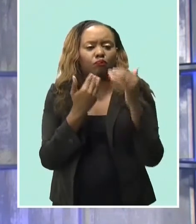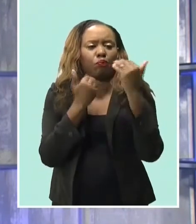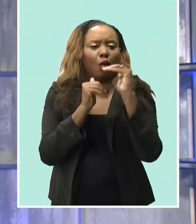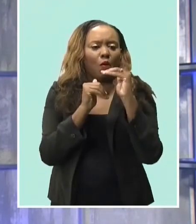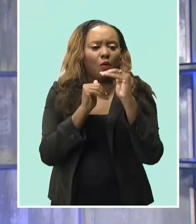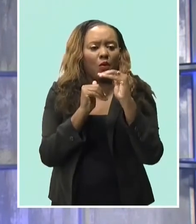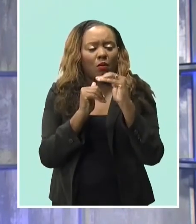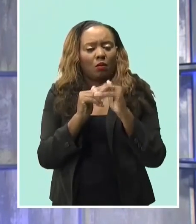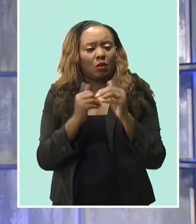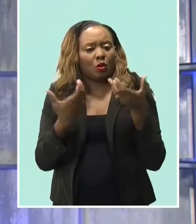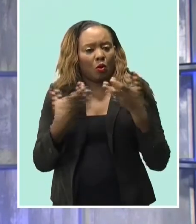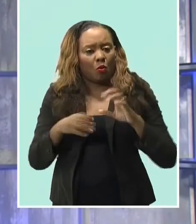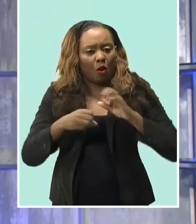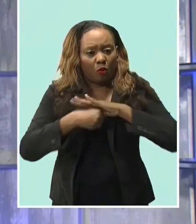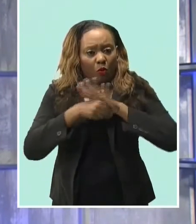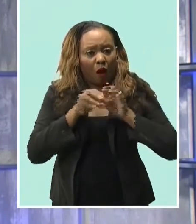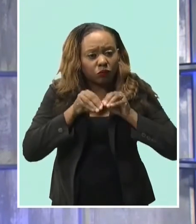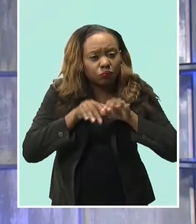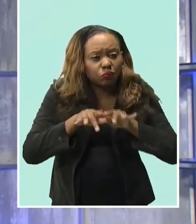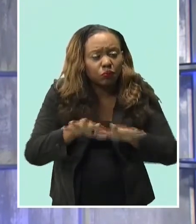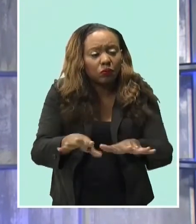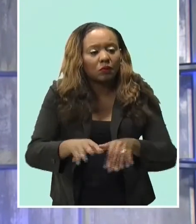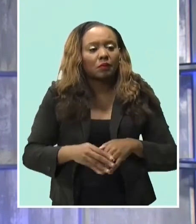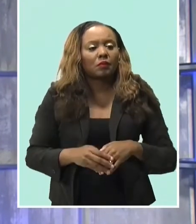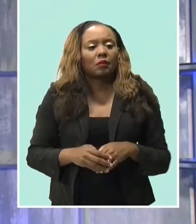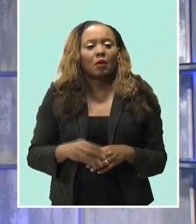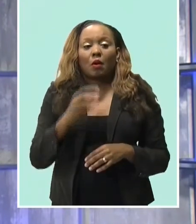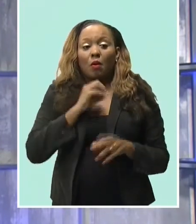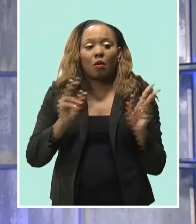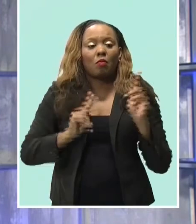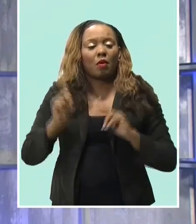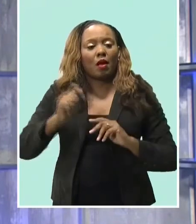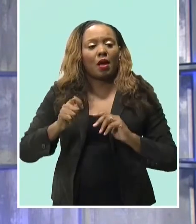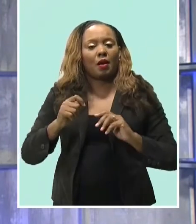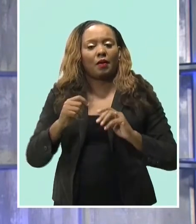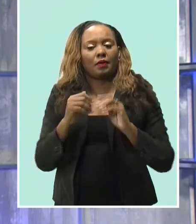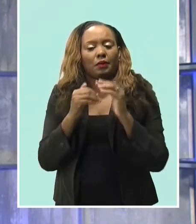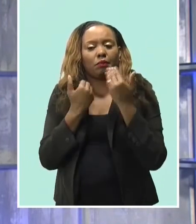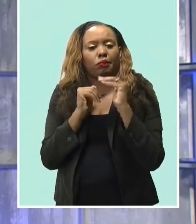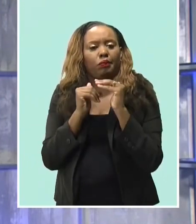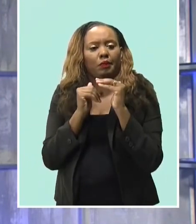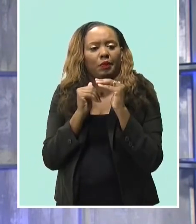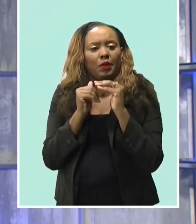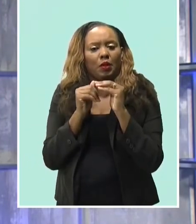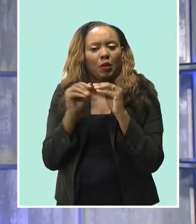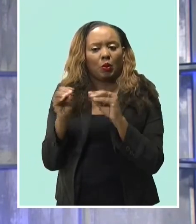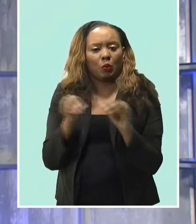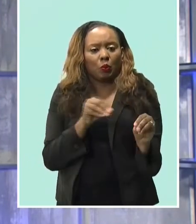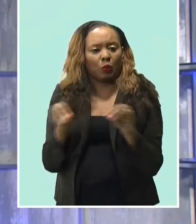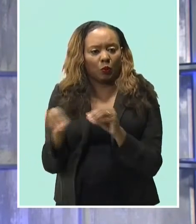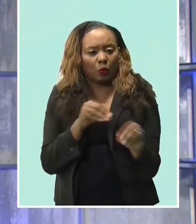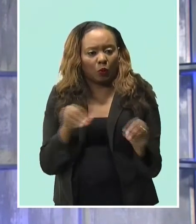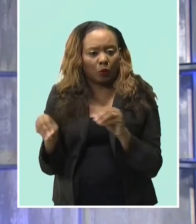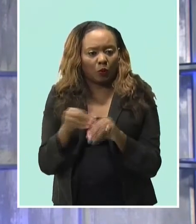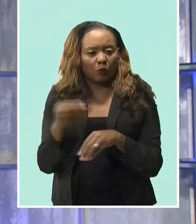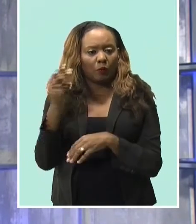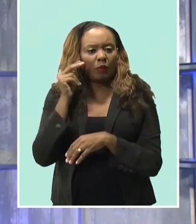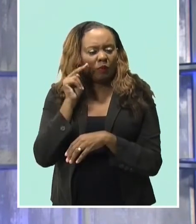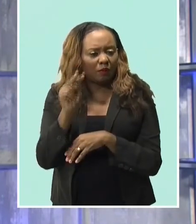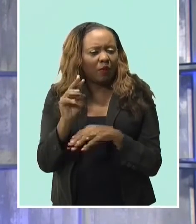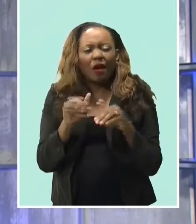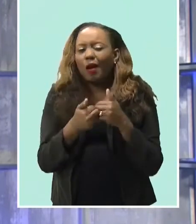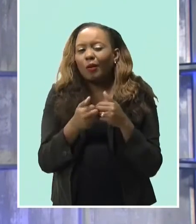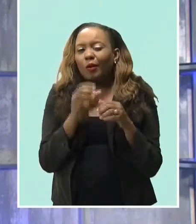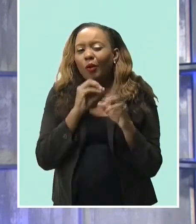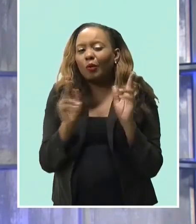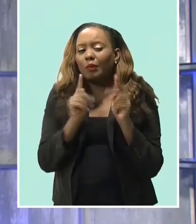contain the spread of COVID-19, the elderly have been ordered to limit their movements. We hear in this CVM-TV report how some